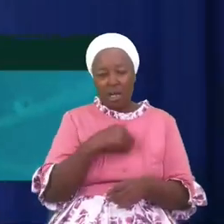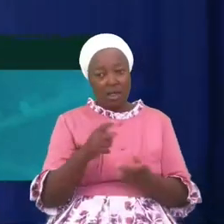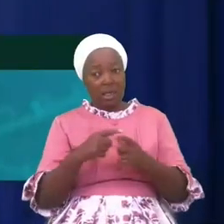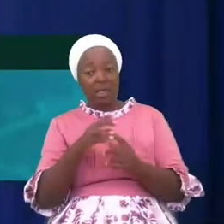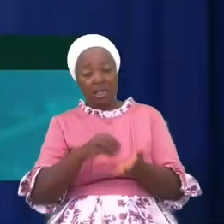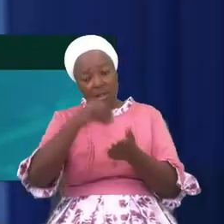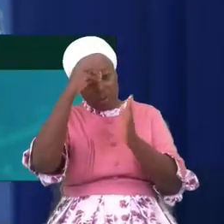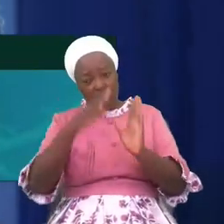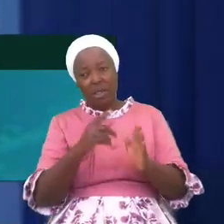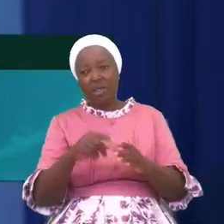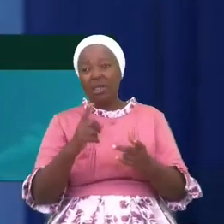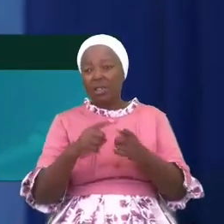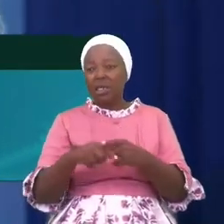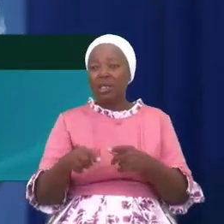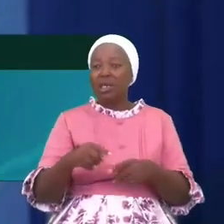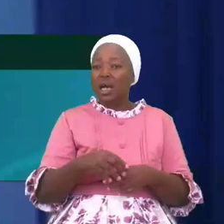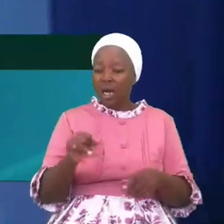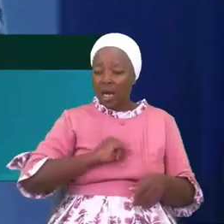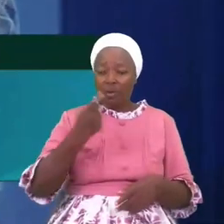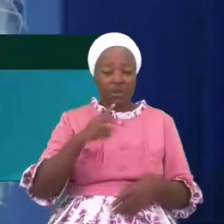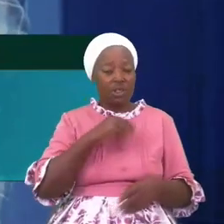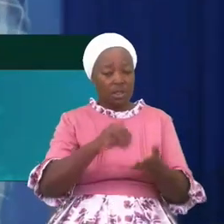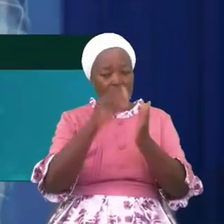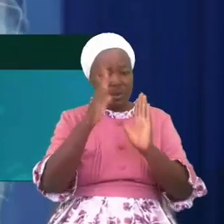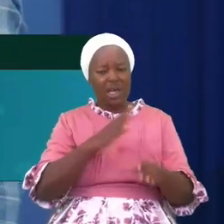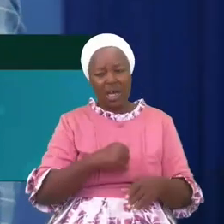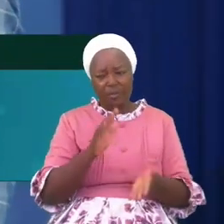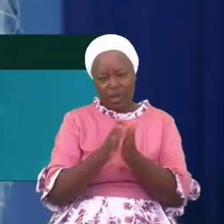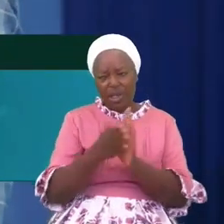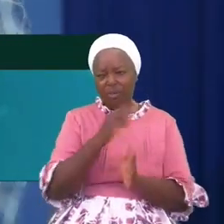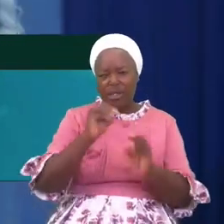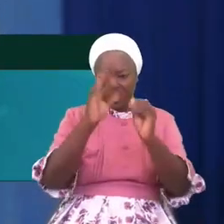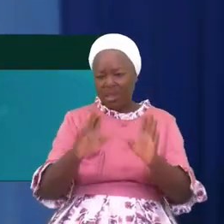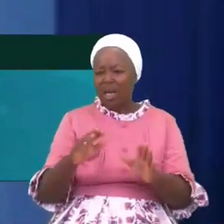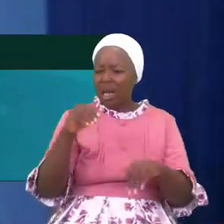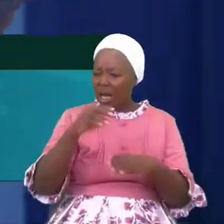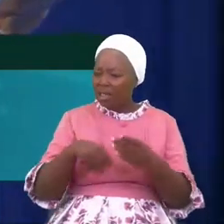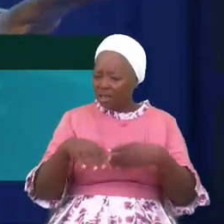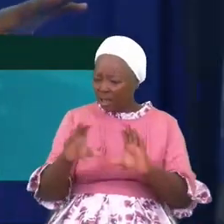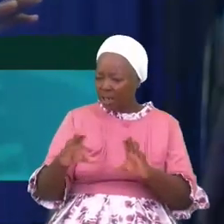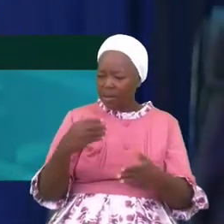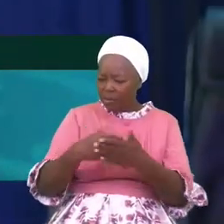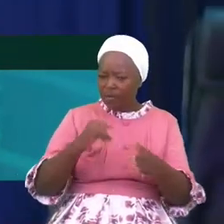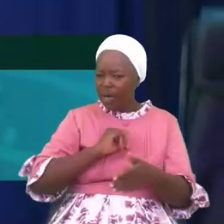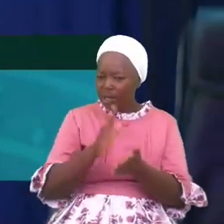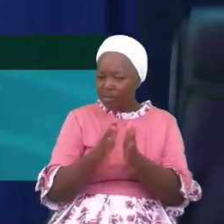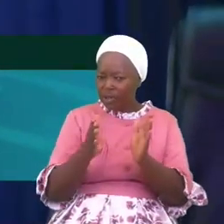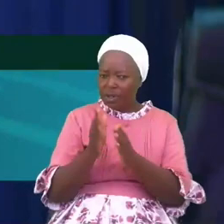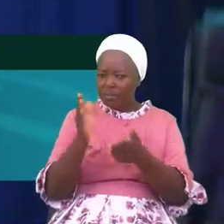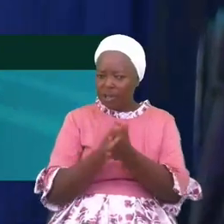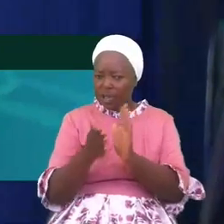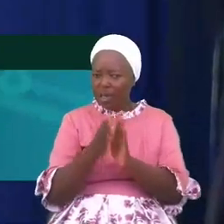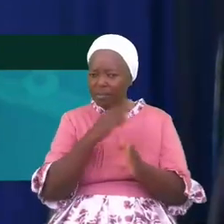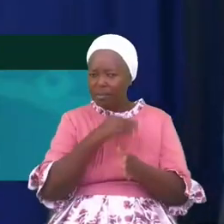class, before I came to the class, if I had something in my mind and I was daydreaming, all that